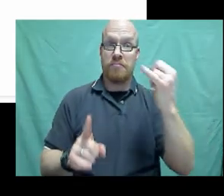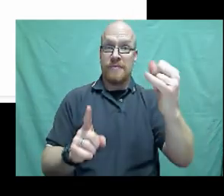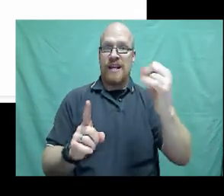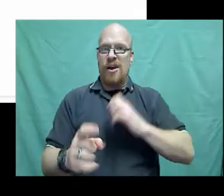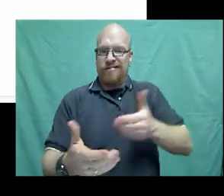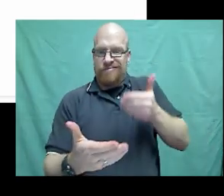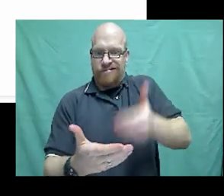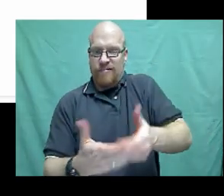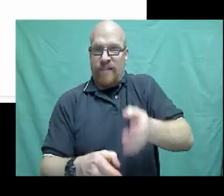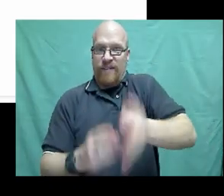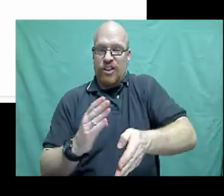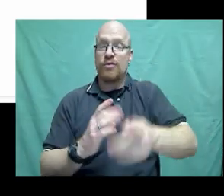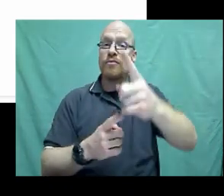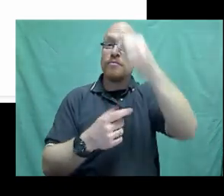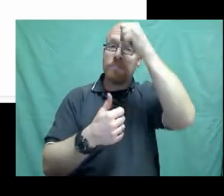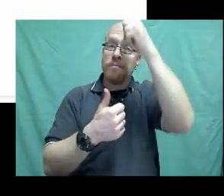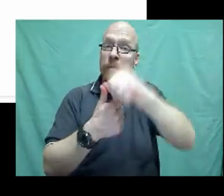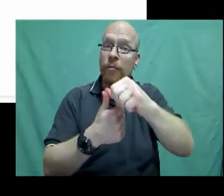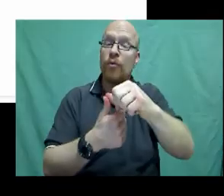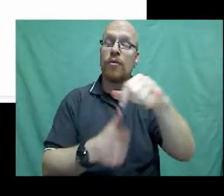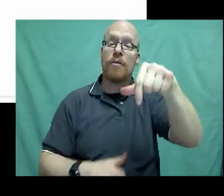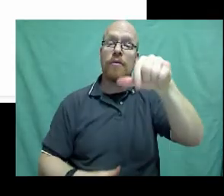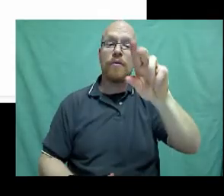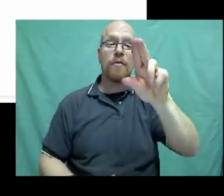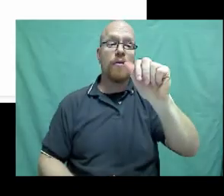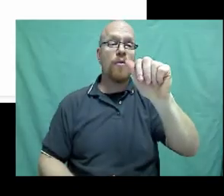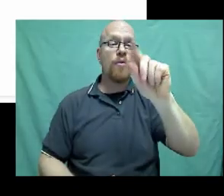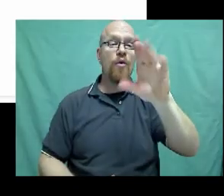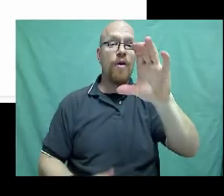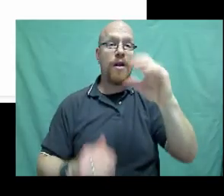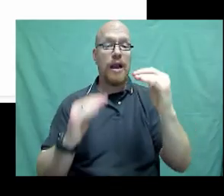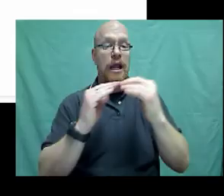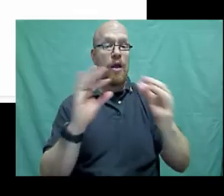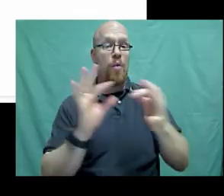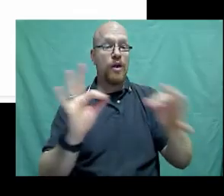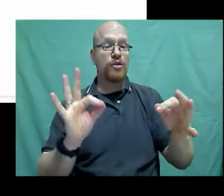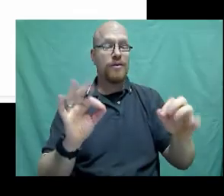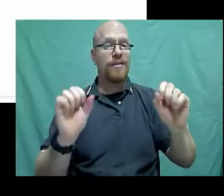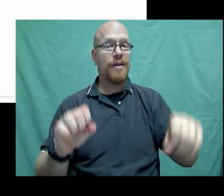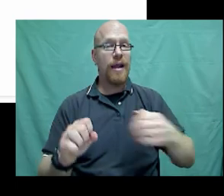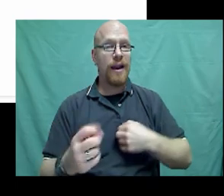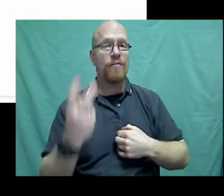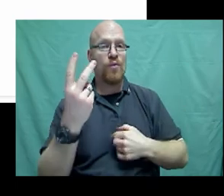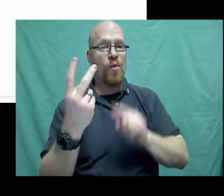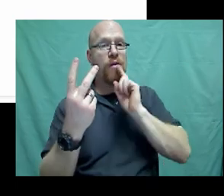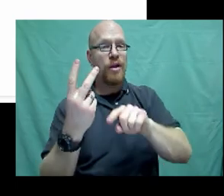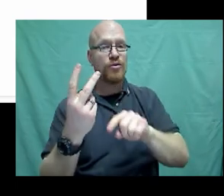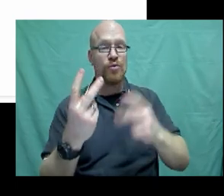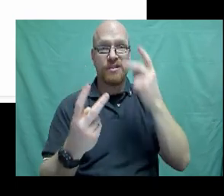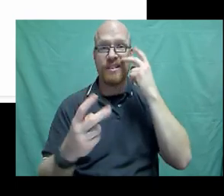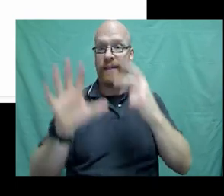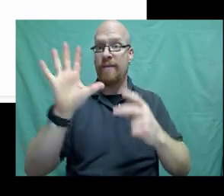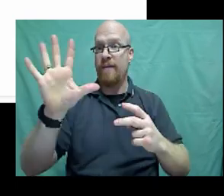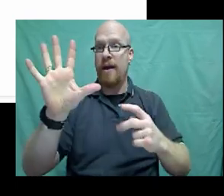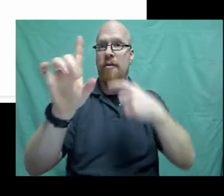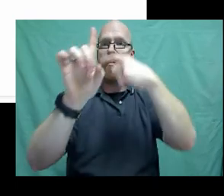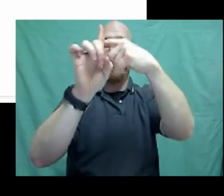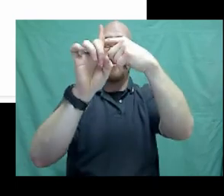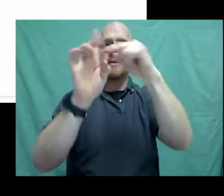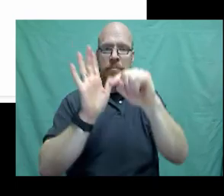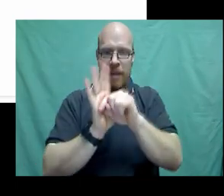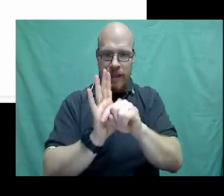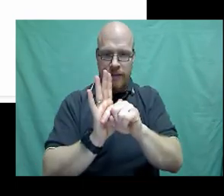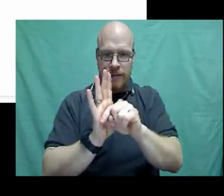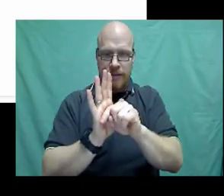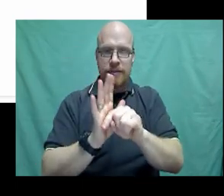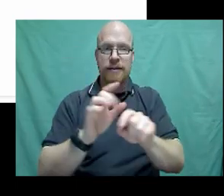Okay, now I'm close to the end here. Remember that quadratic equations can have two